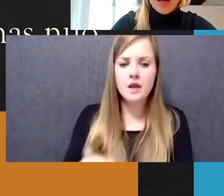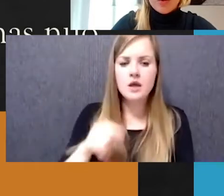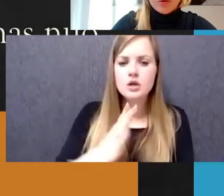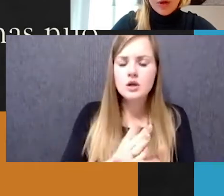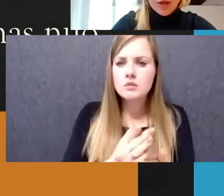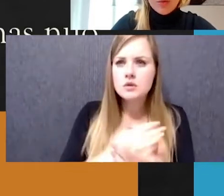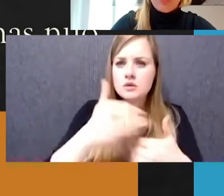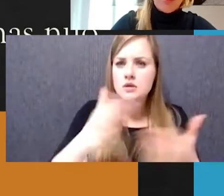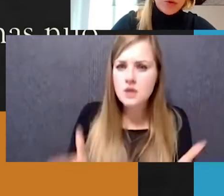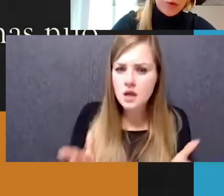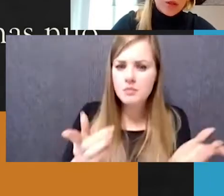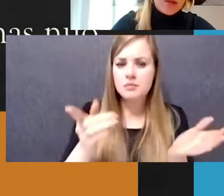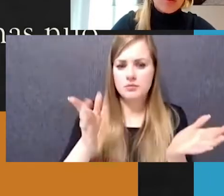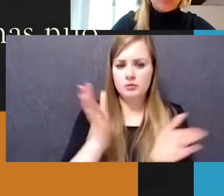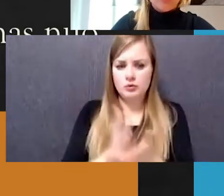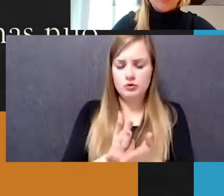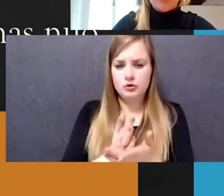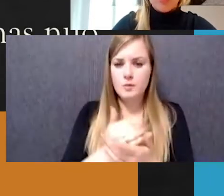system consistency.